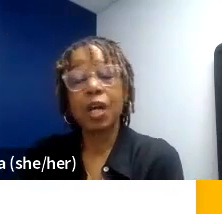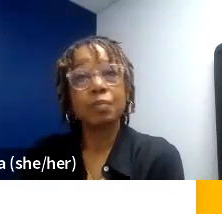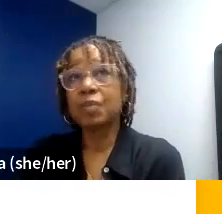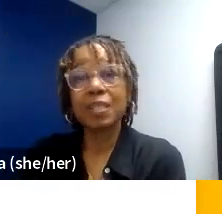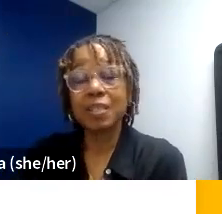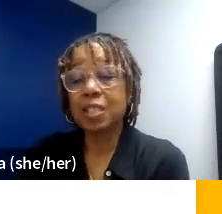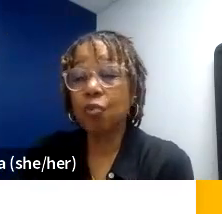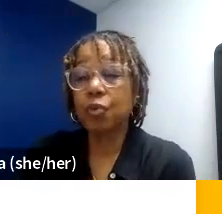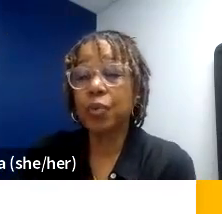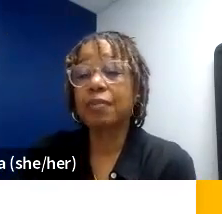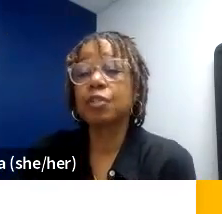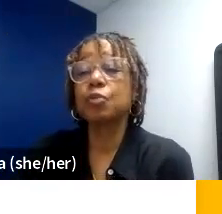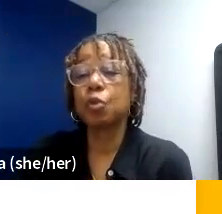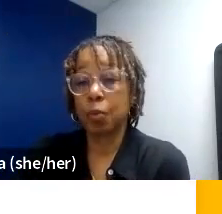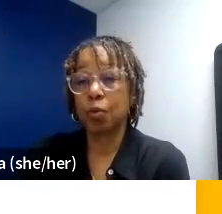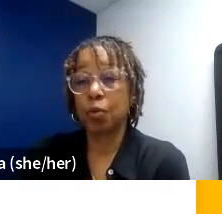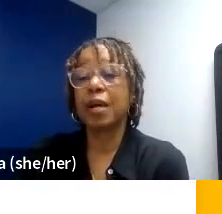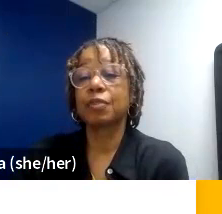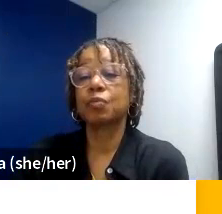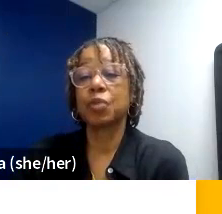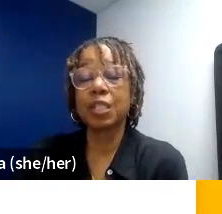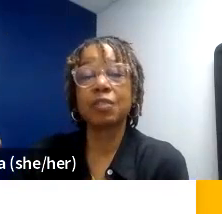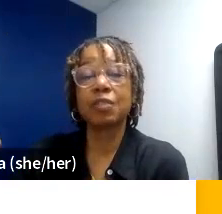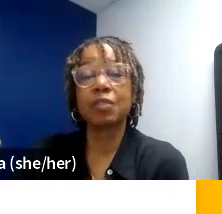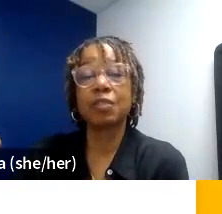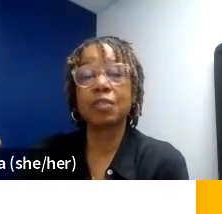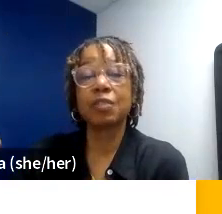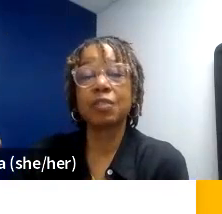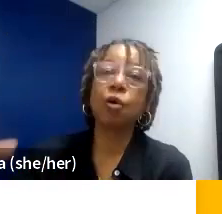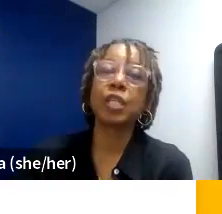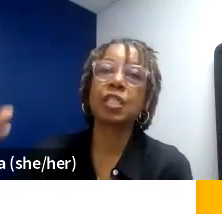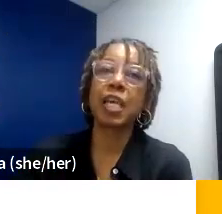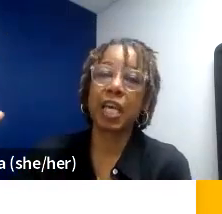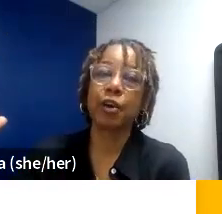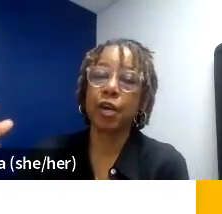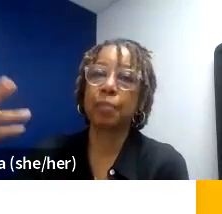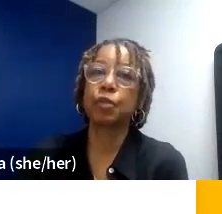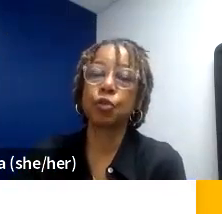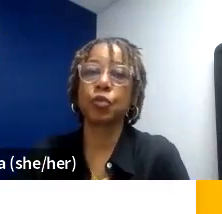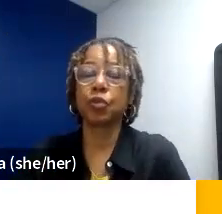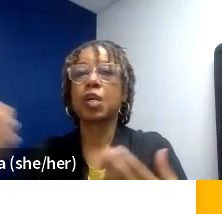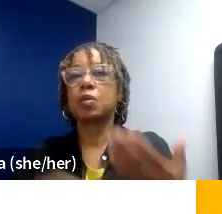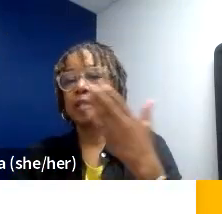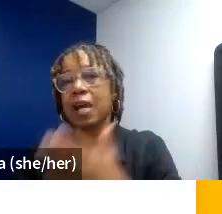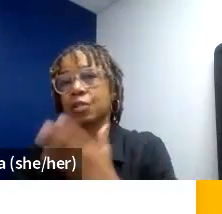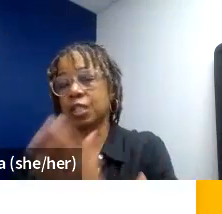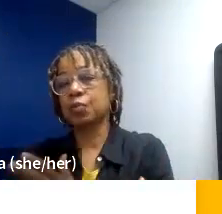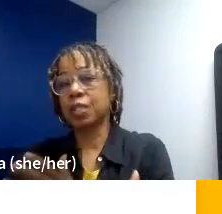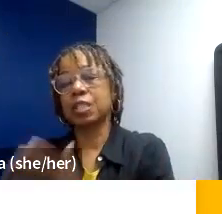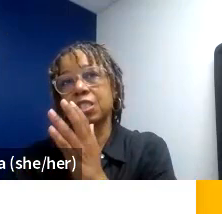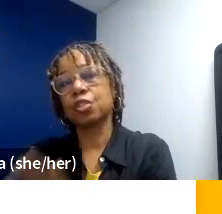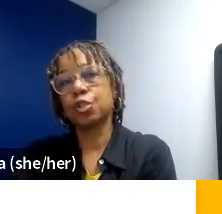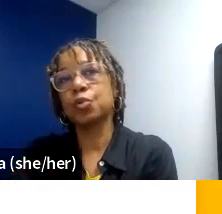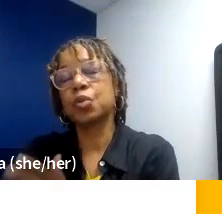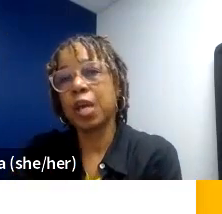but it isn't over. We have a new normal, and we have to really think about how we take care and maneuver now dealing